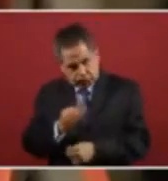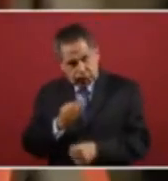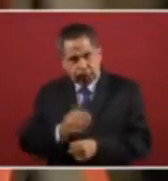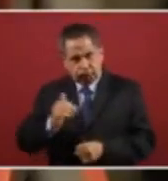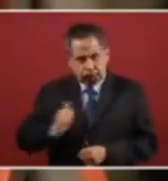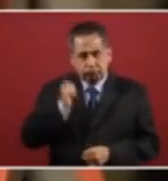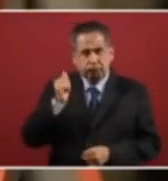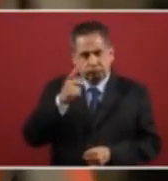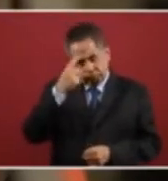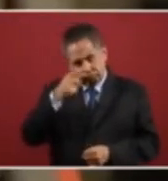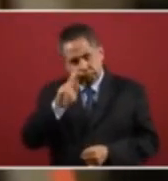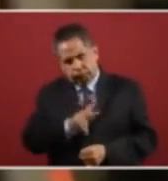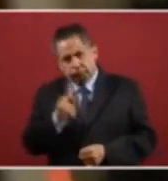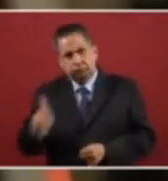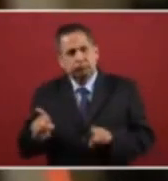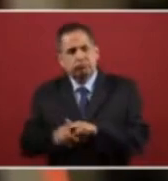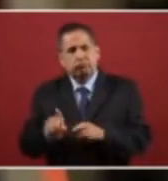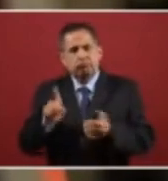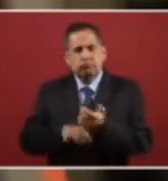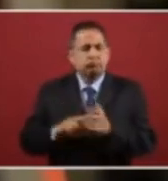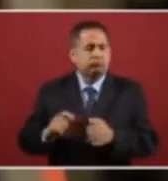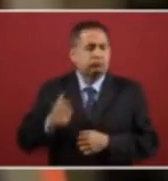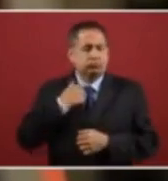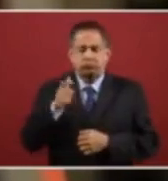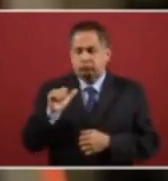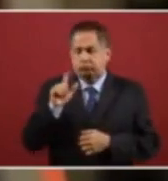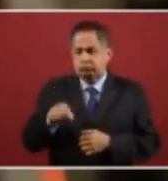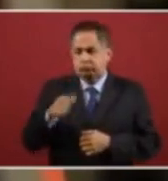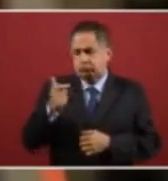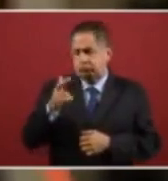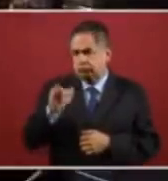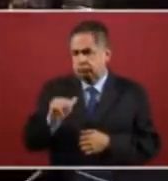would this not be the time to stimulate?